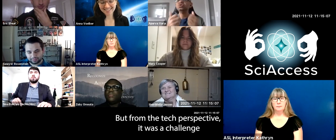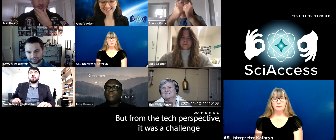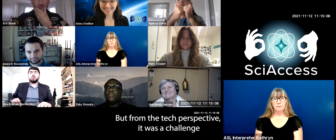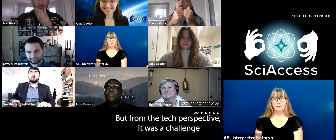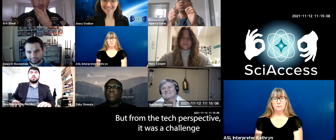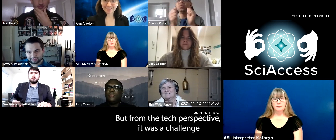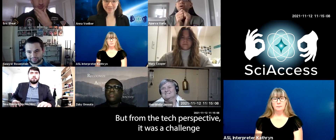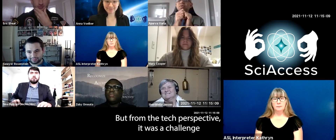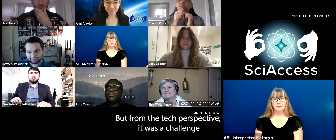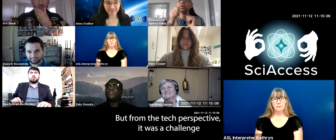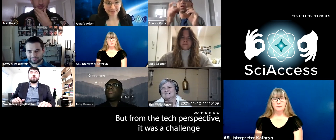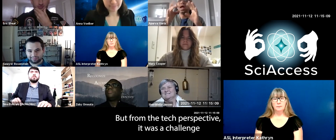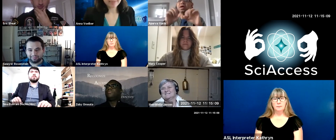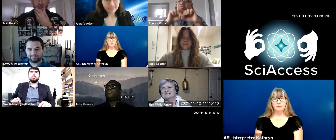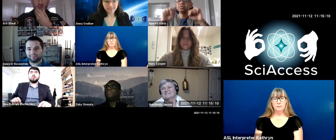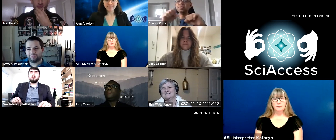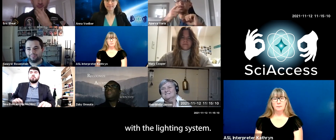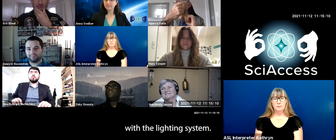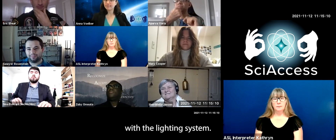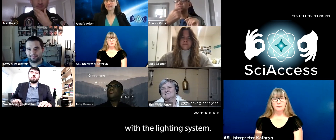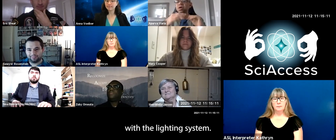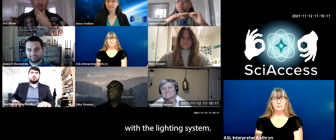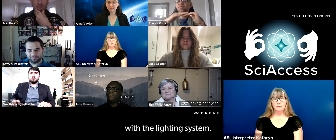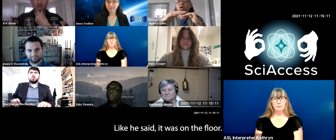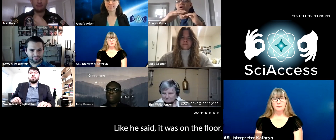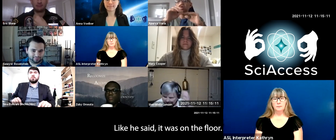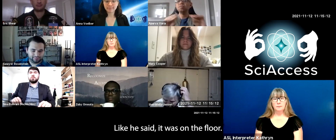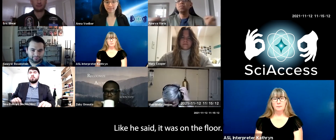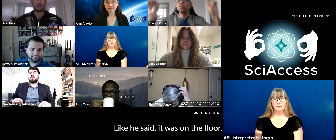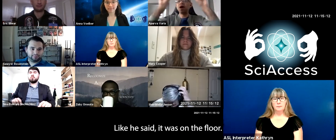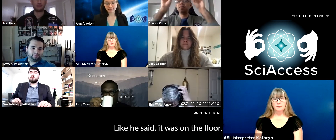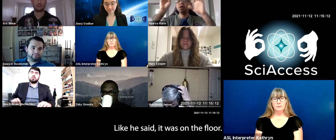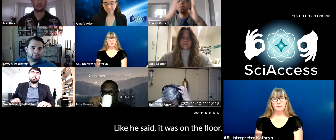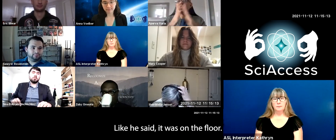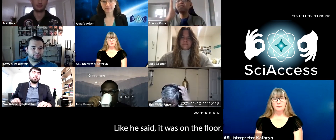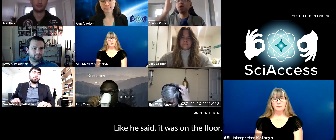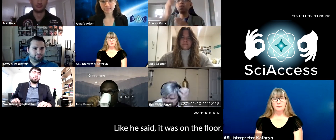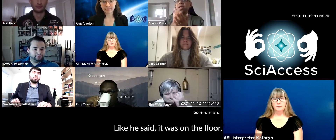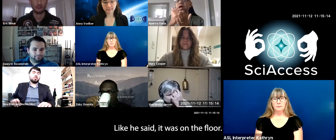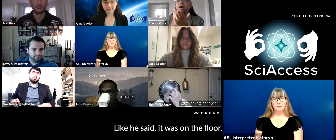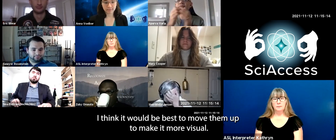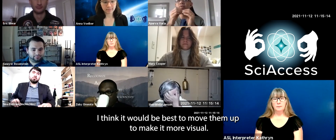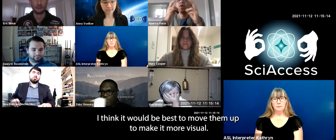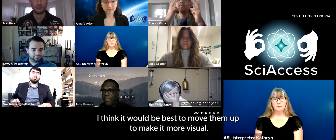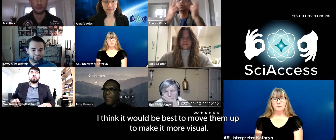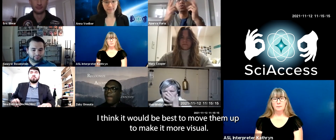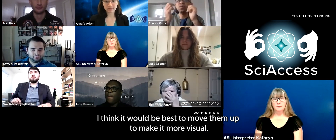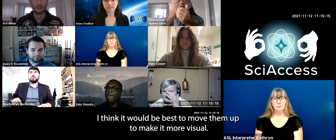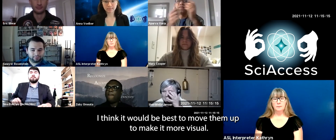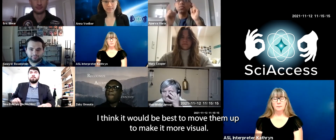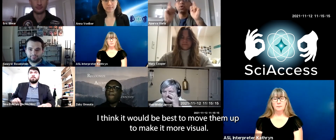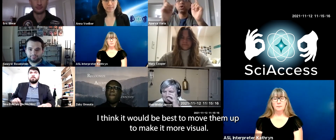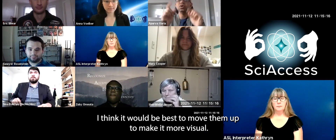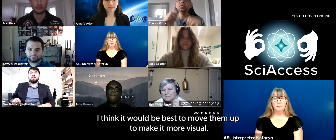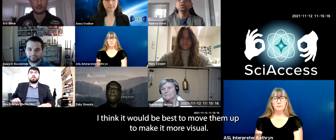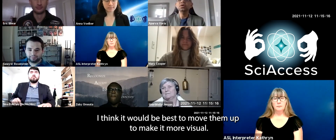from the tech perspective, it was a challenge. With the lighting system, like he said, they was on the floor. I think it would be best to move them